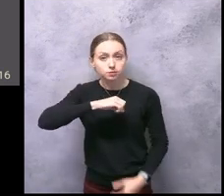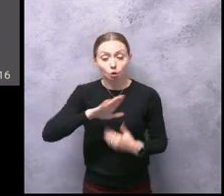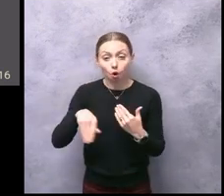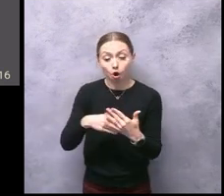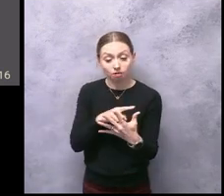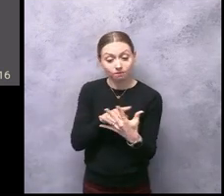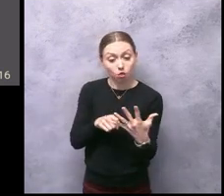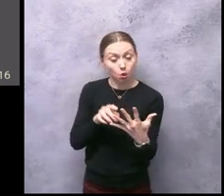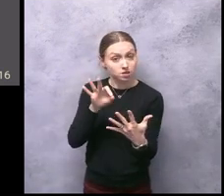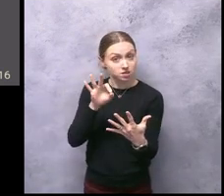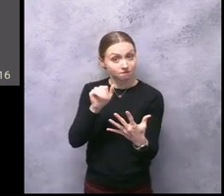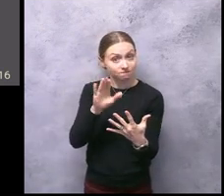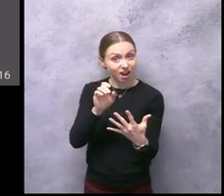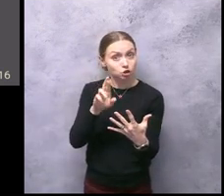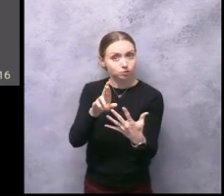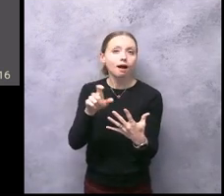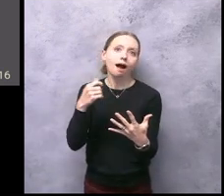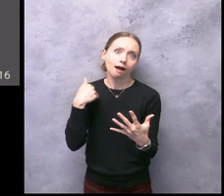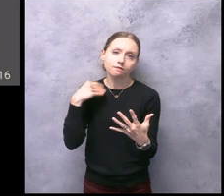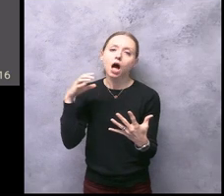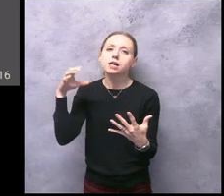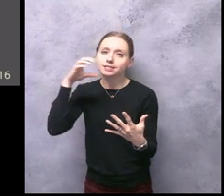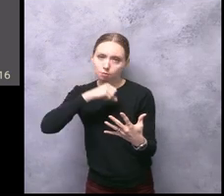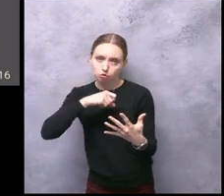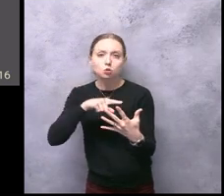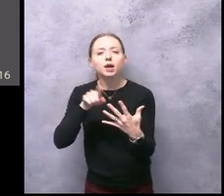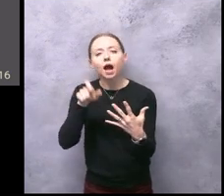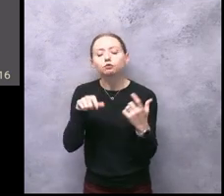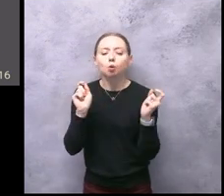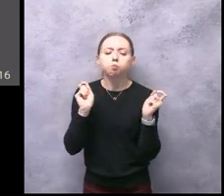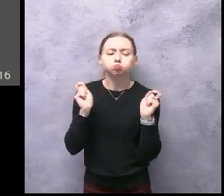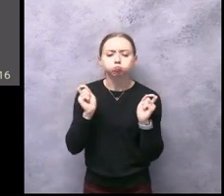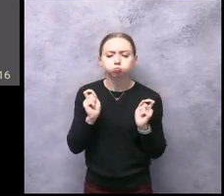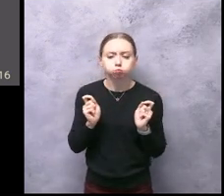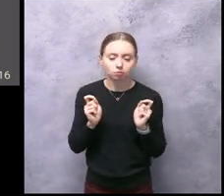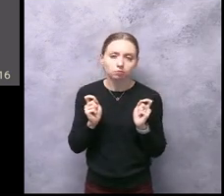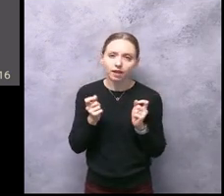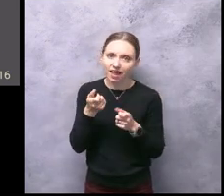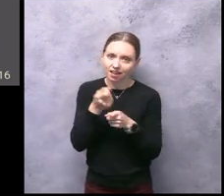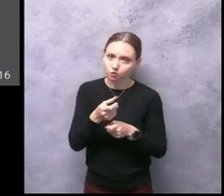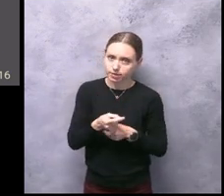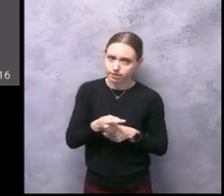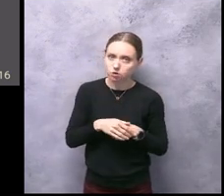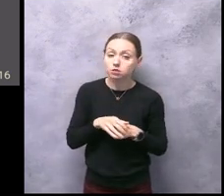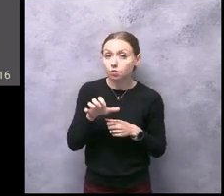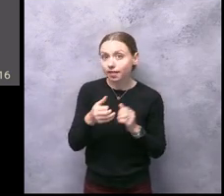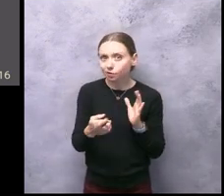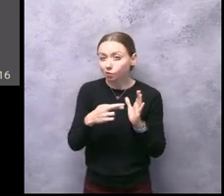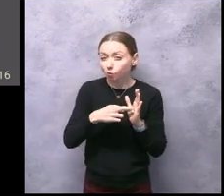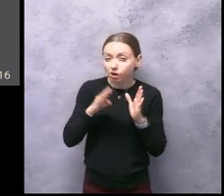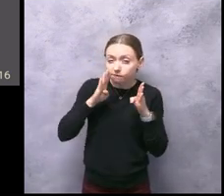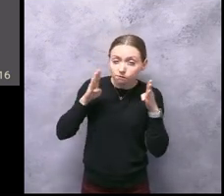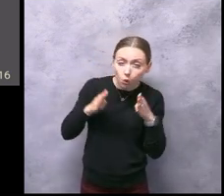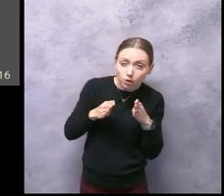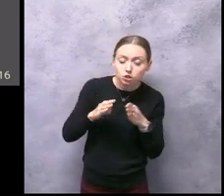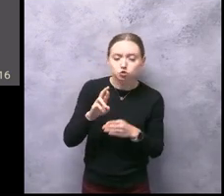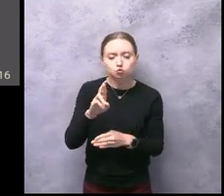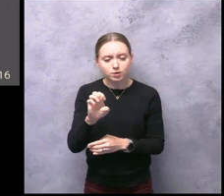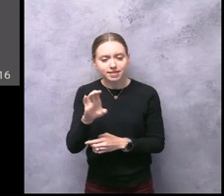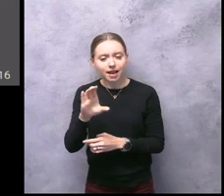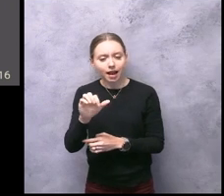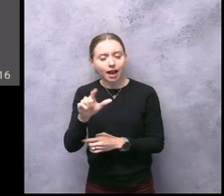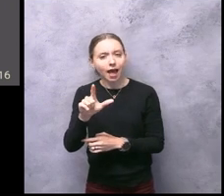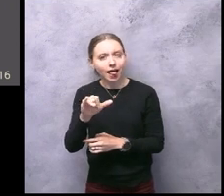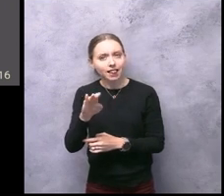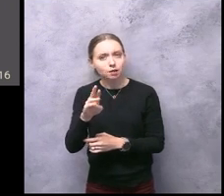associated with those, and those assumptions have to change year to year. And so that refocus and recalibration is facilitated